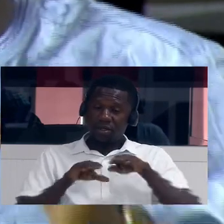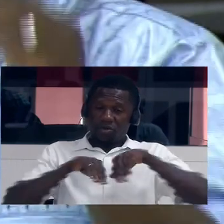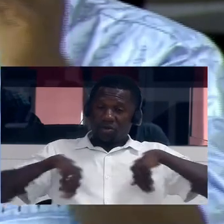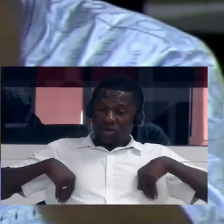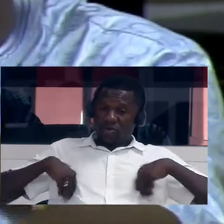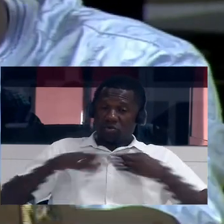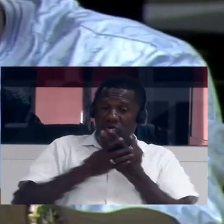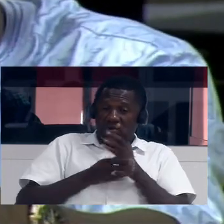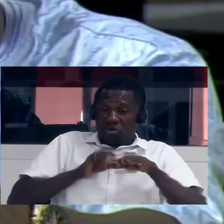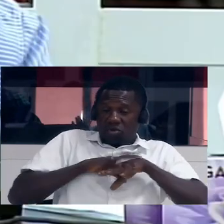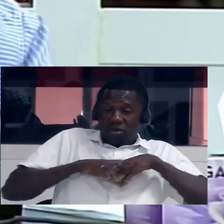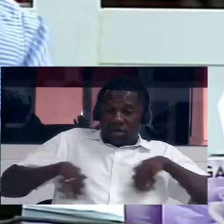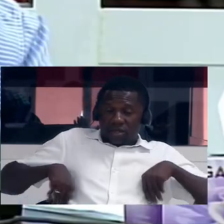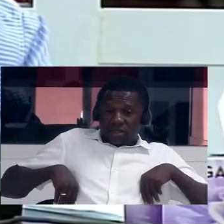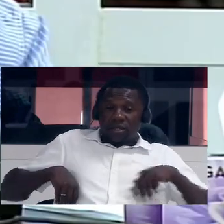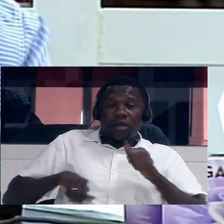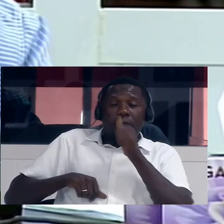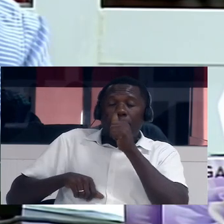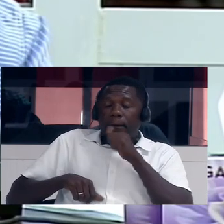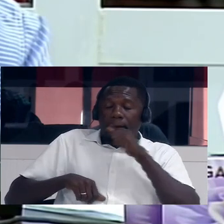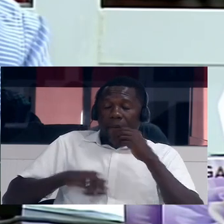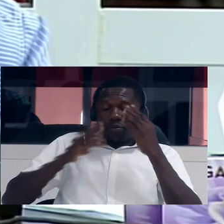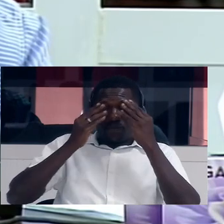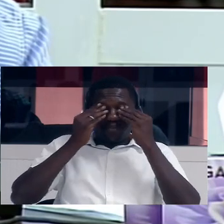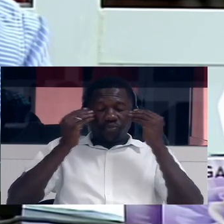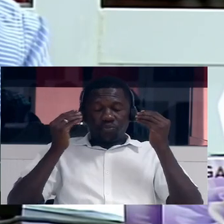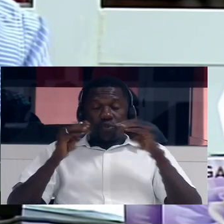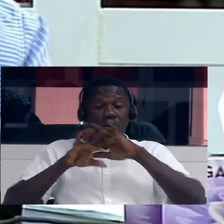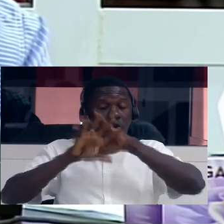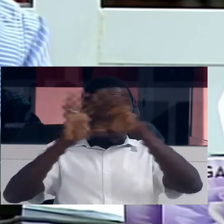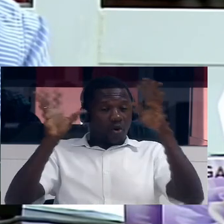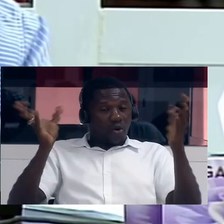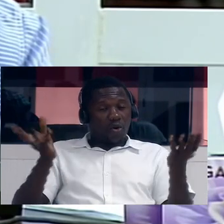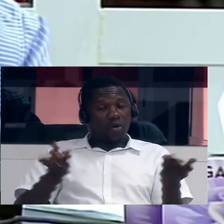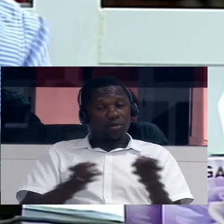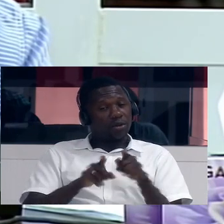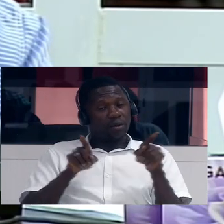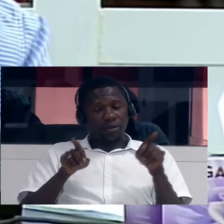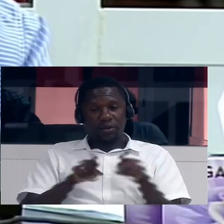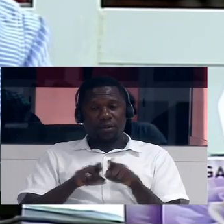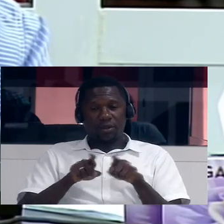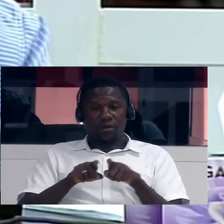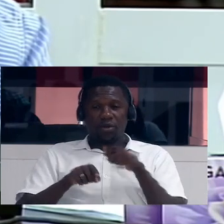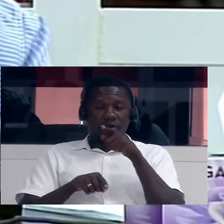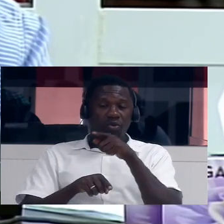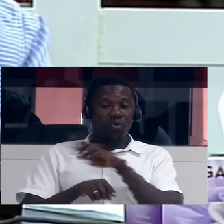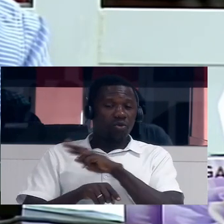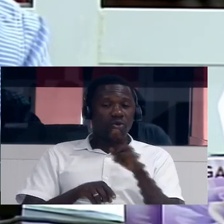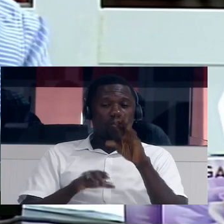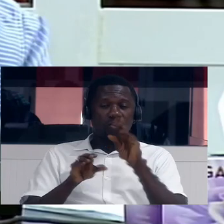it and keeping quiet and closing your eyes all boil down to the same fact that you did not